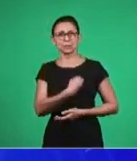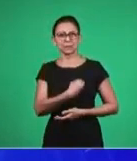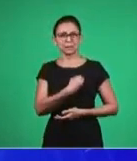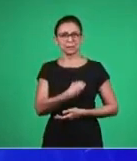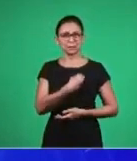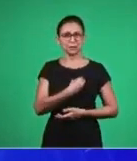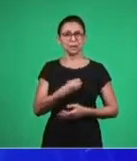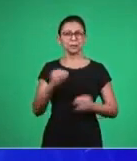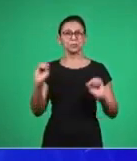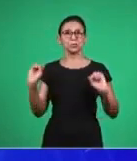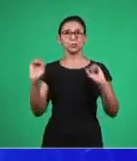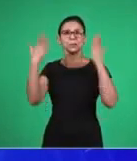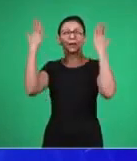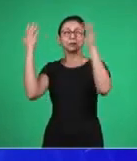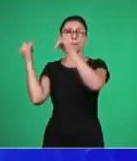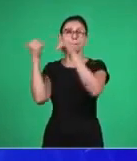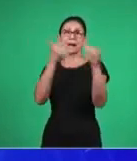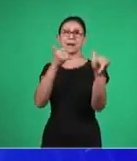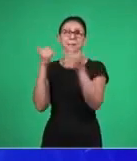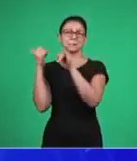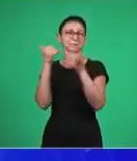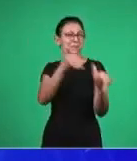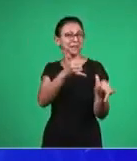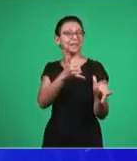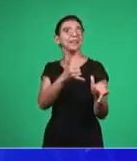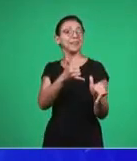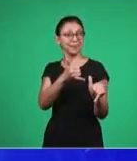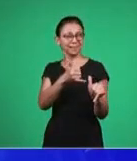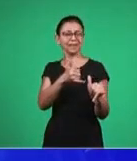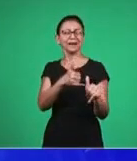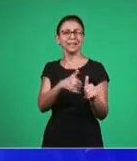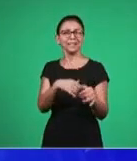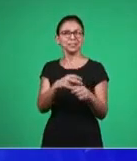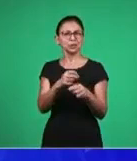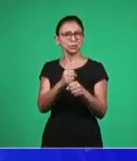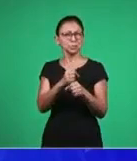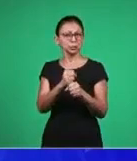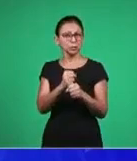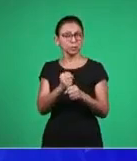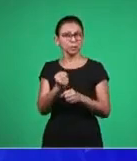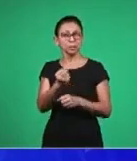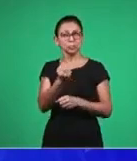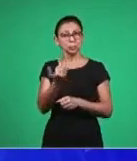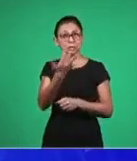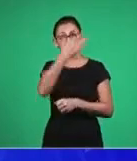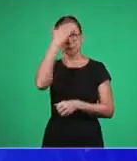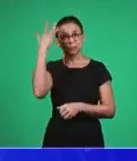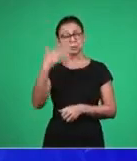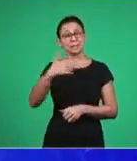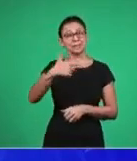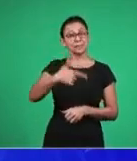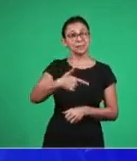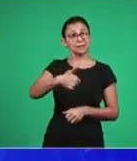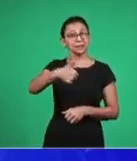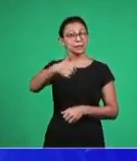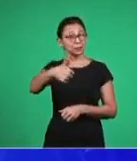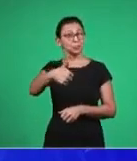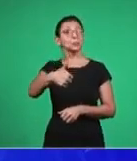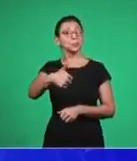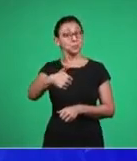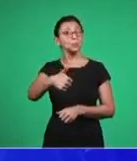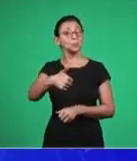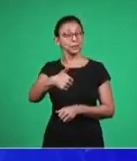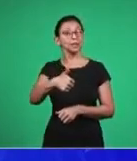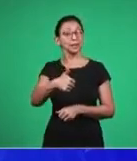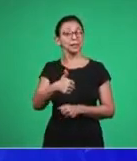there at the event of Trumpets and Feasts. And there was many visitors of those that participated on that